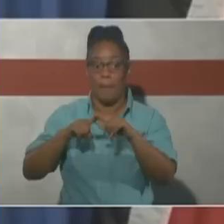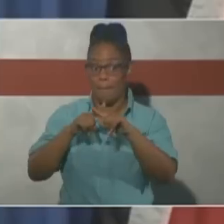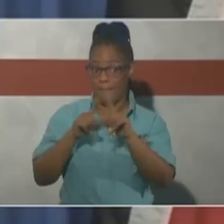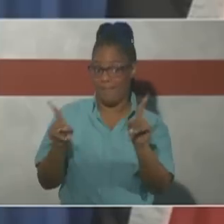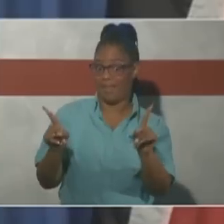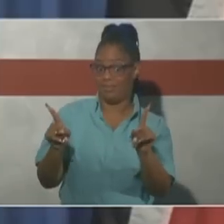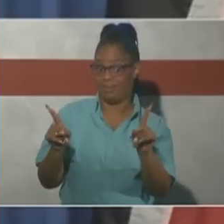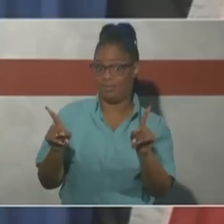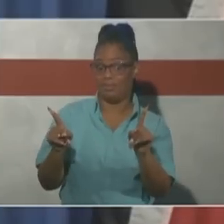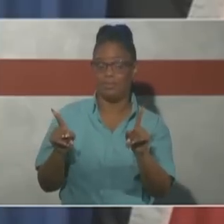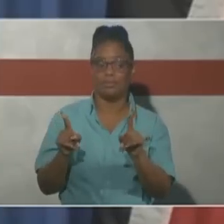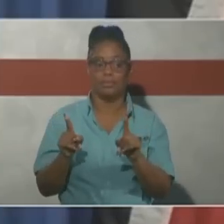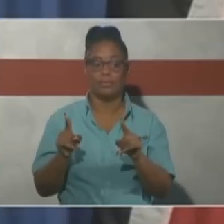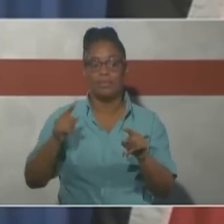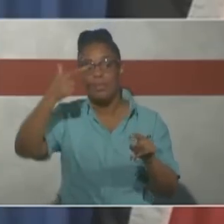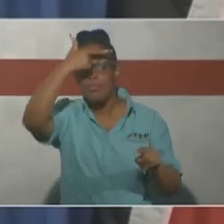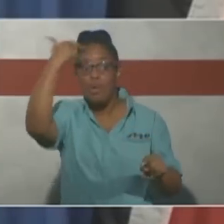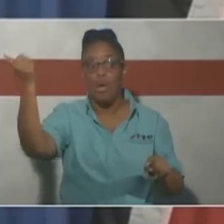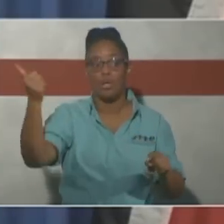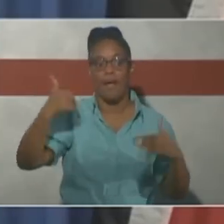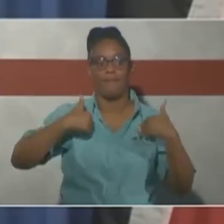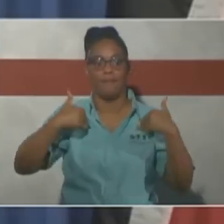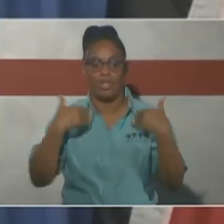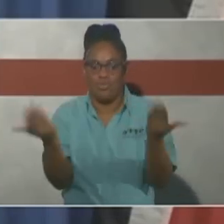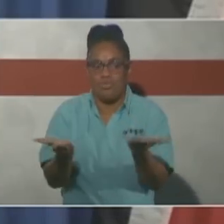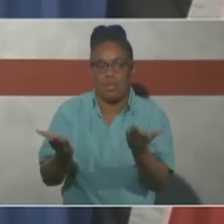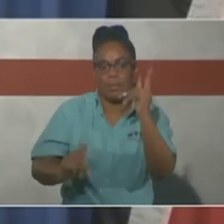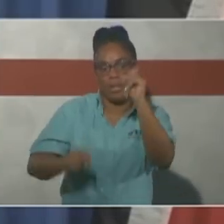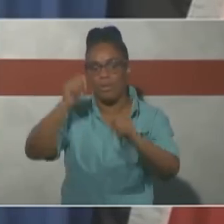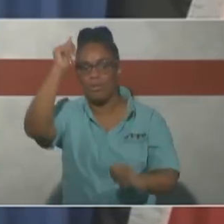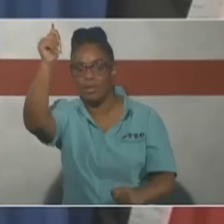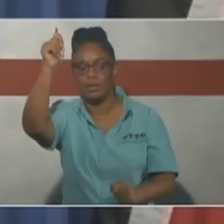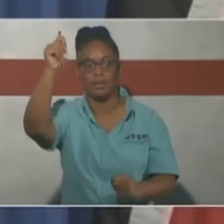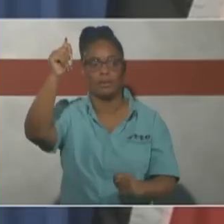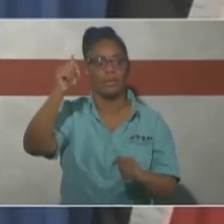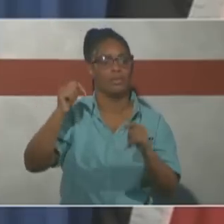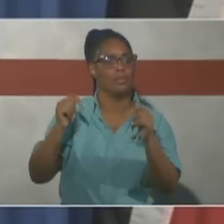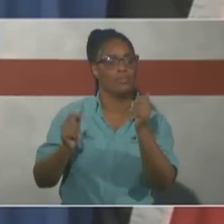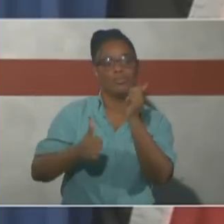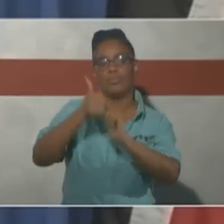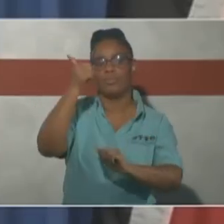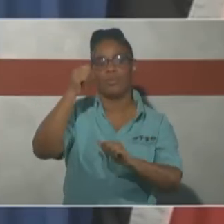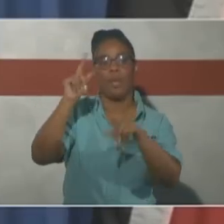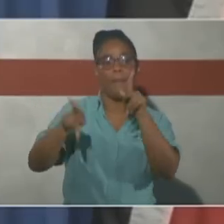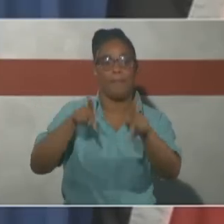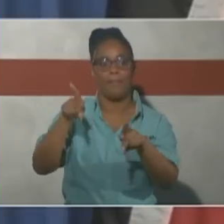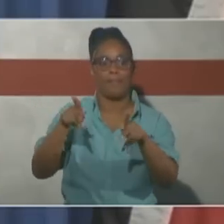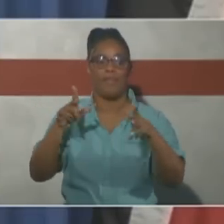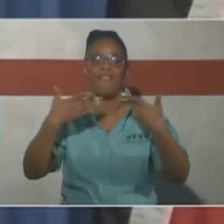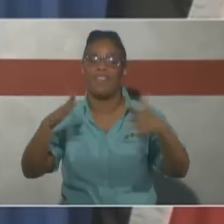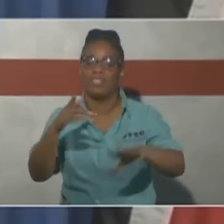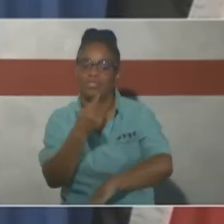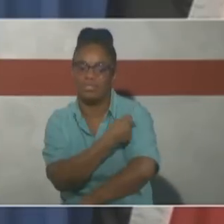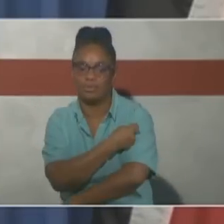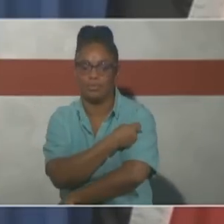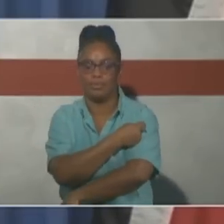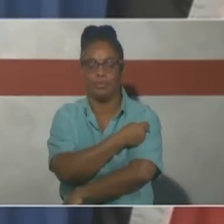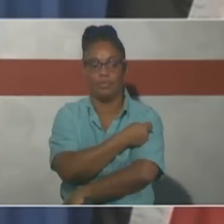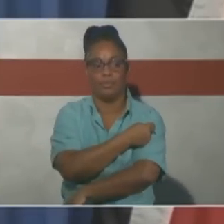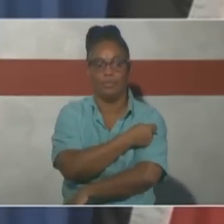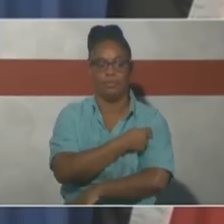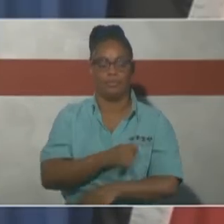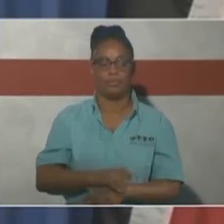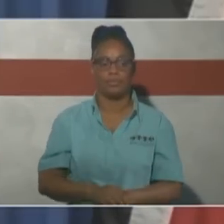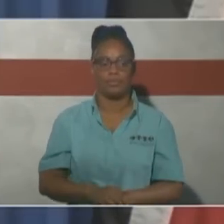some element of confidence, say that those drastic actions are now not required, because now